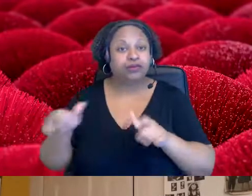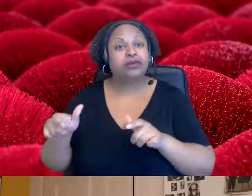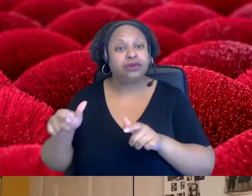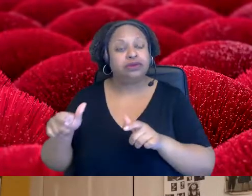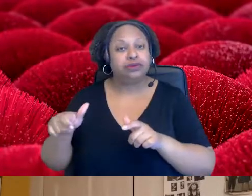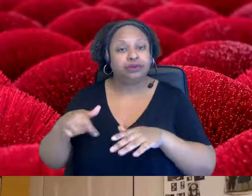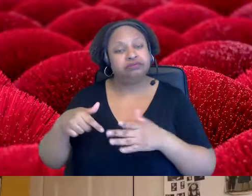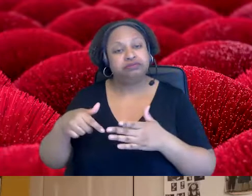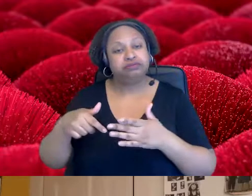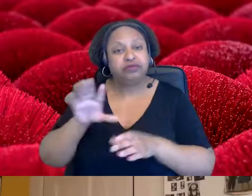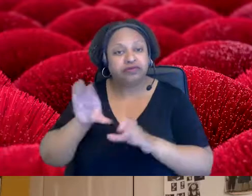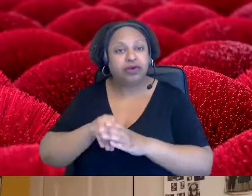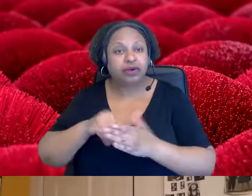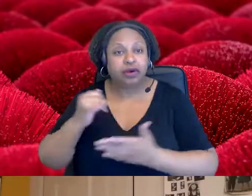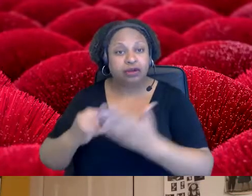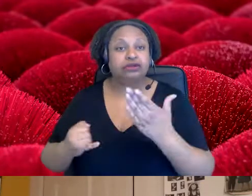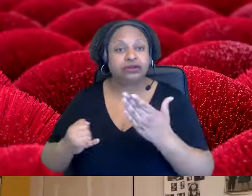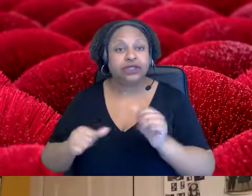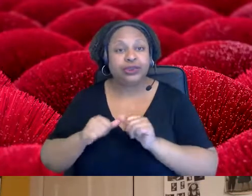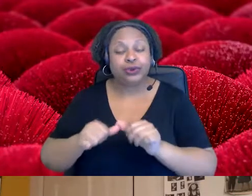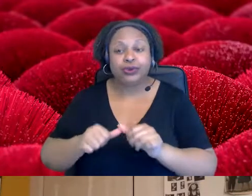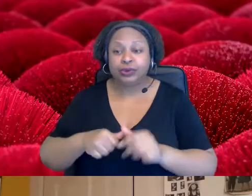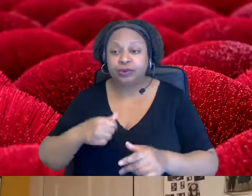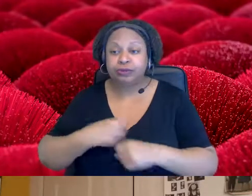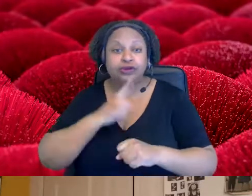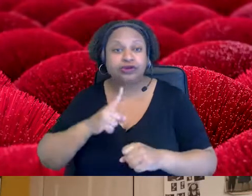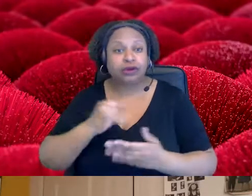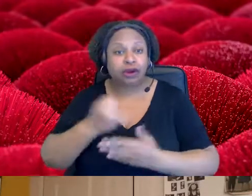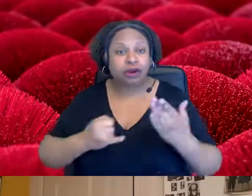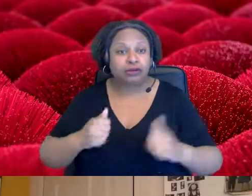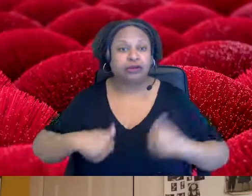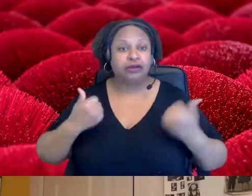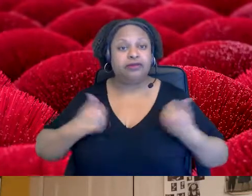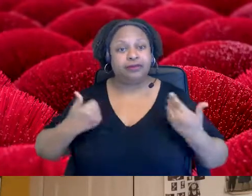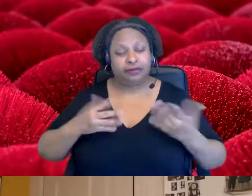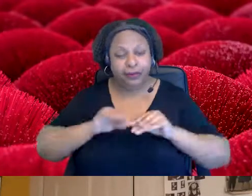connected with the public. And so